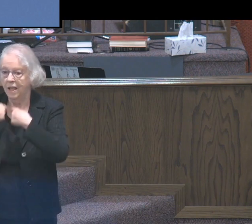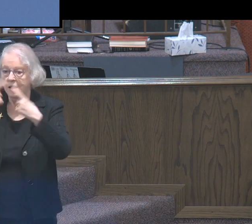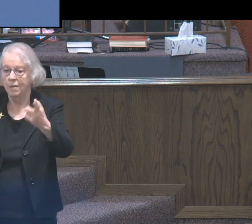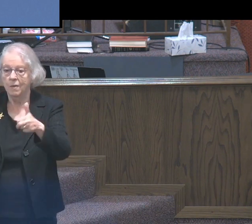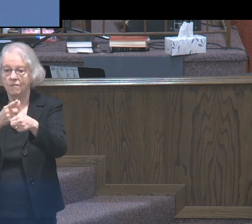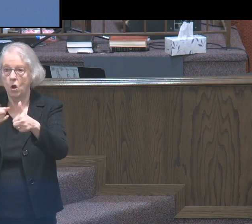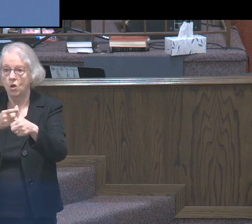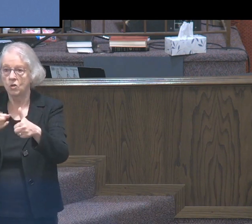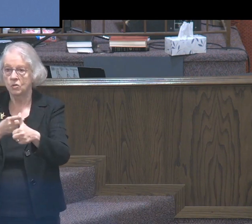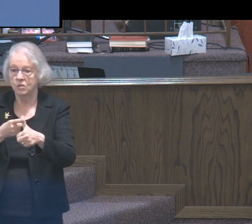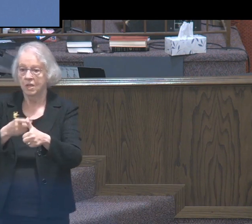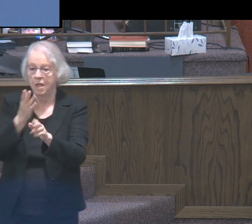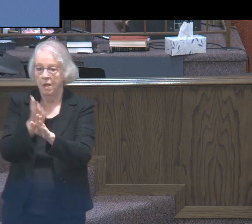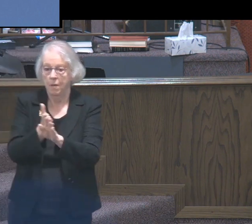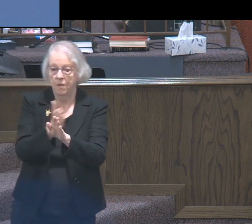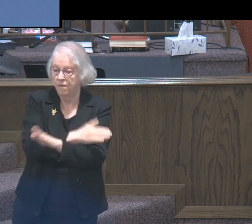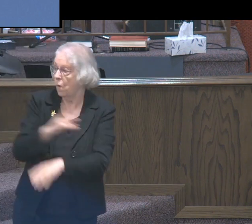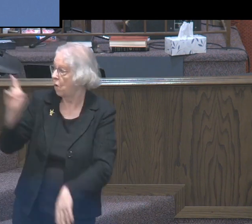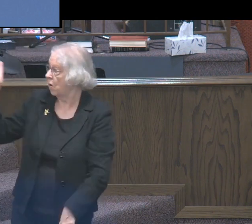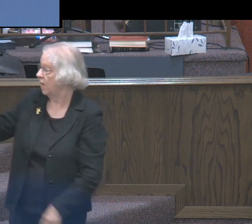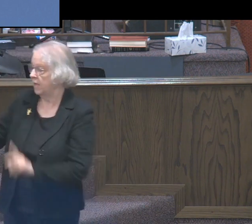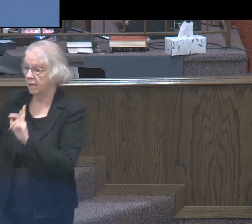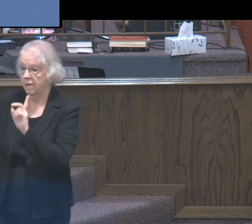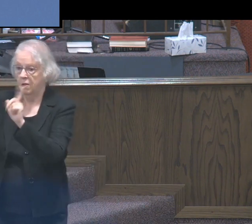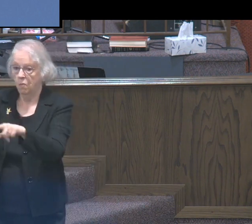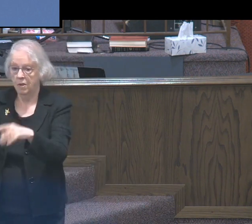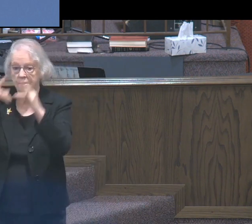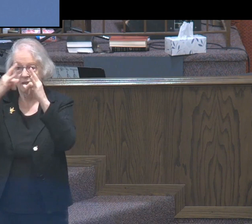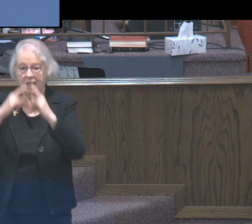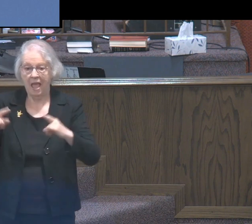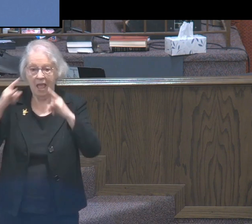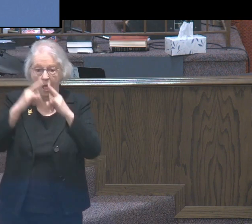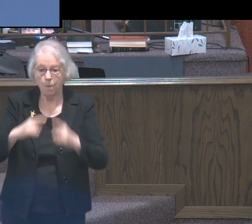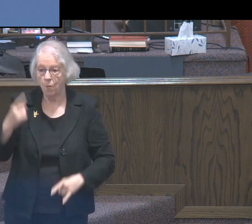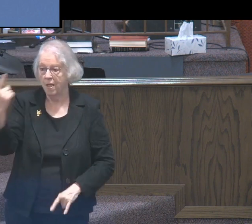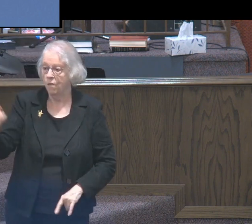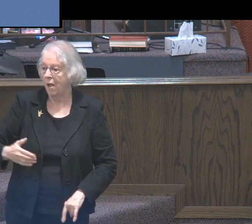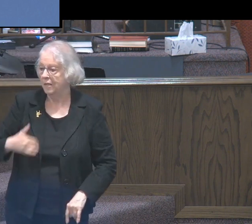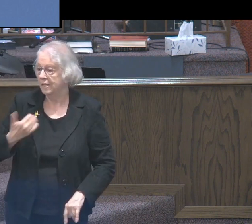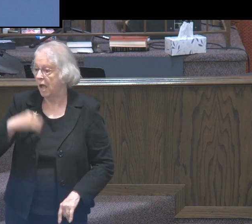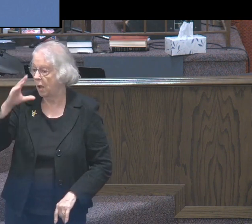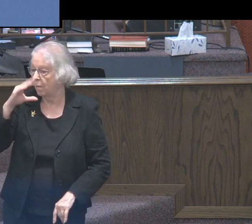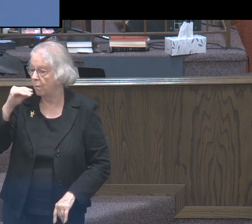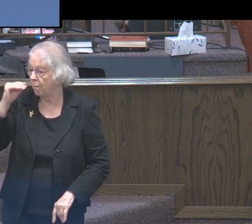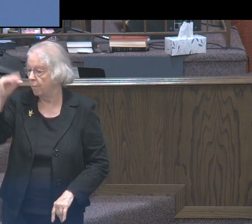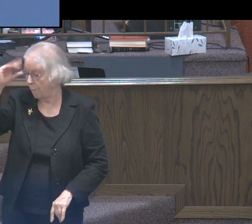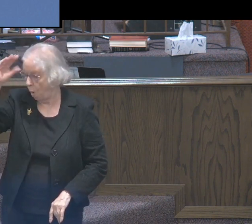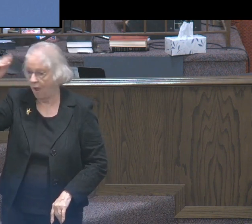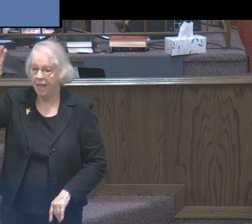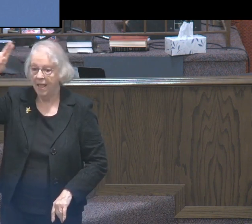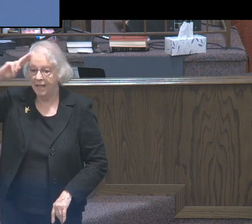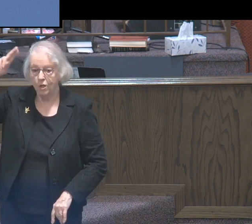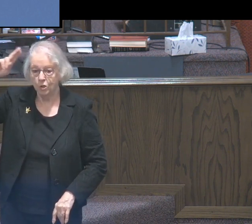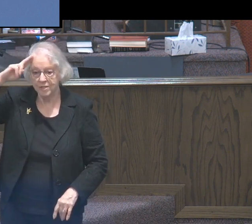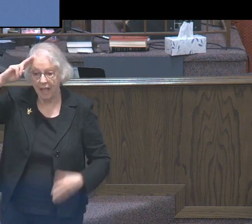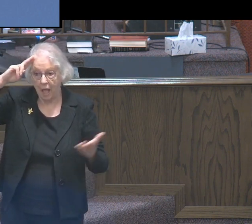a couple weeks ago, before I went to camp, we had Cody came and announced his Eagle Project. So if next week